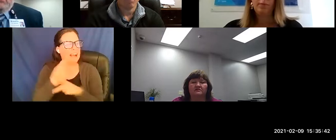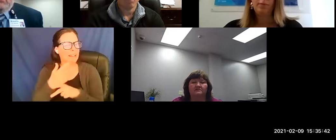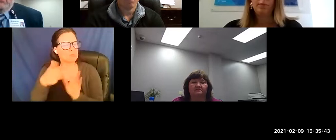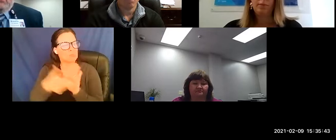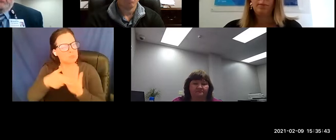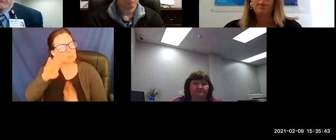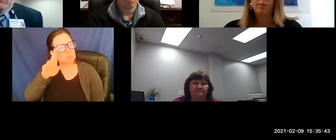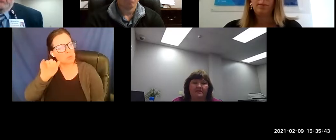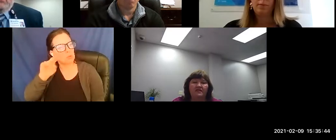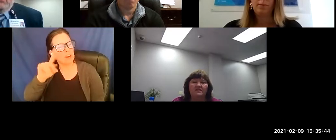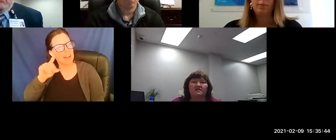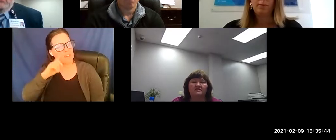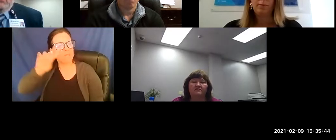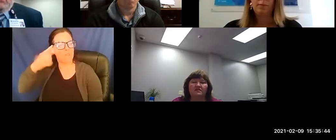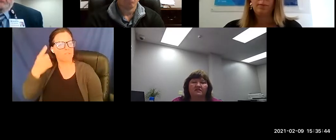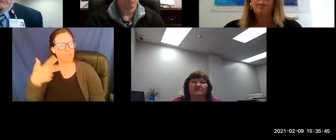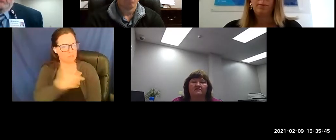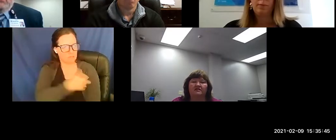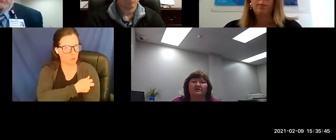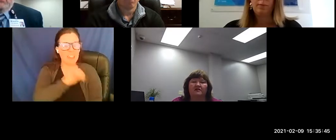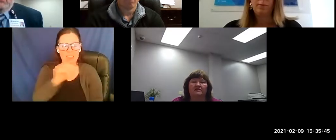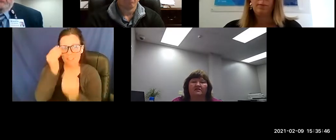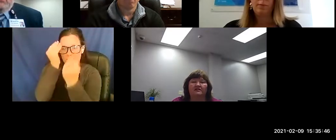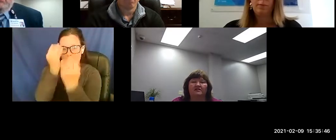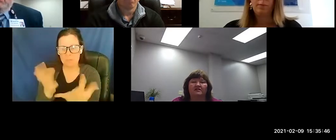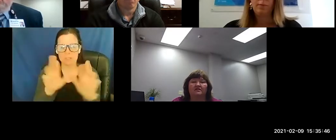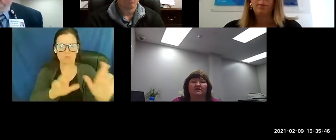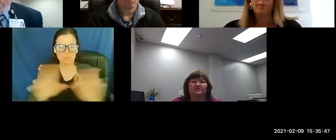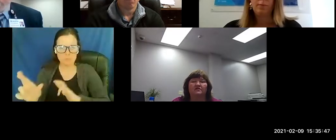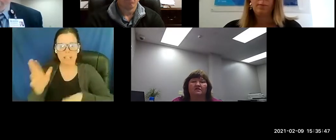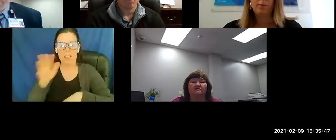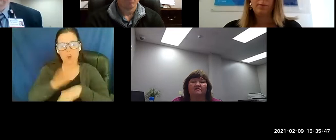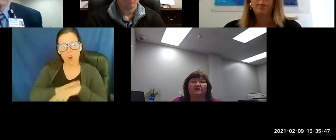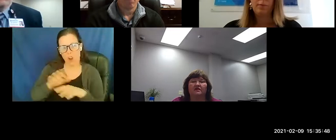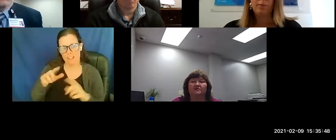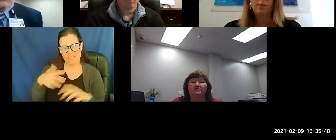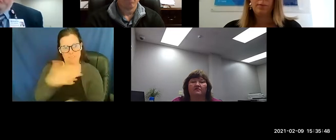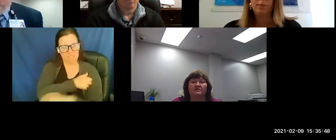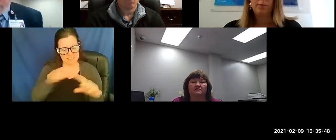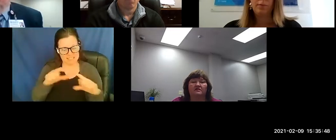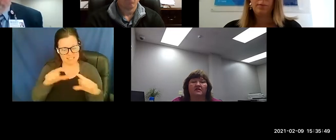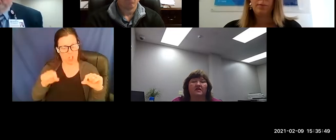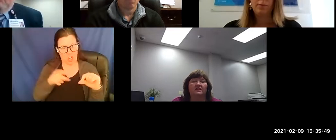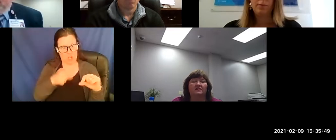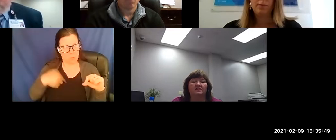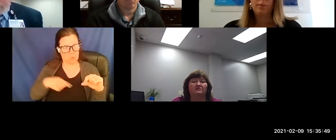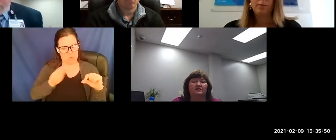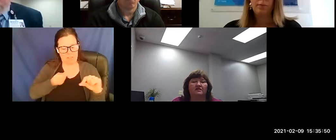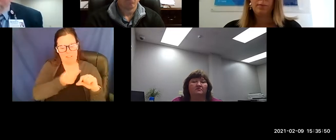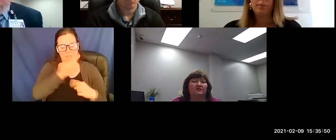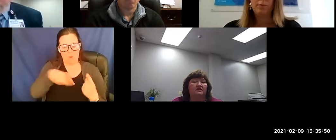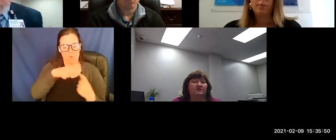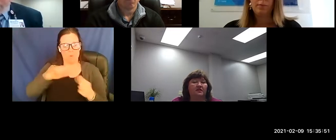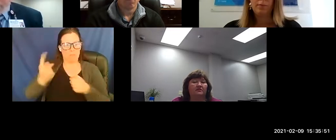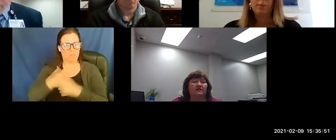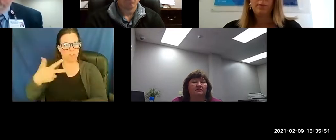dose. This information is available on the vaccine card you received when you got your first dose. Then you will need to